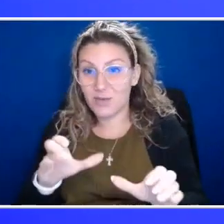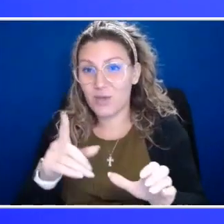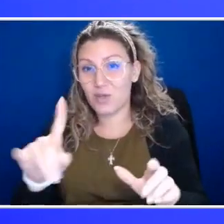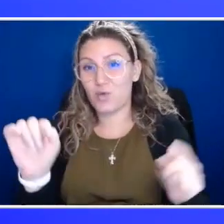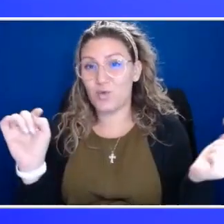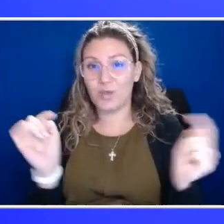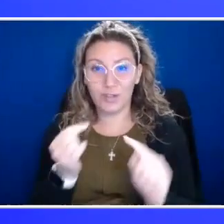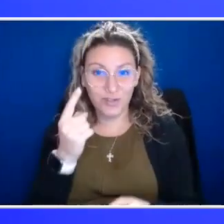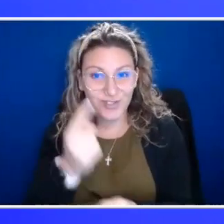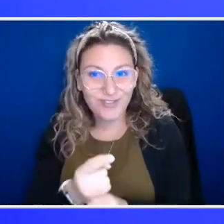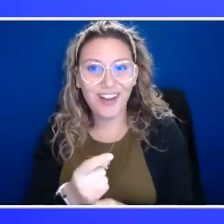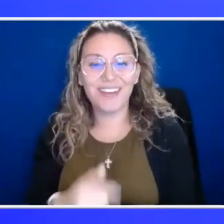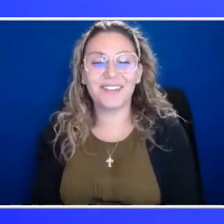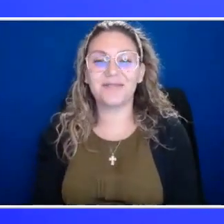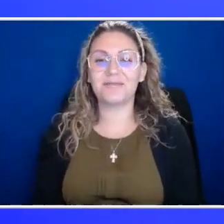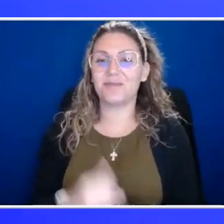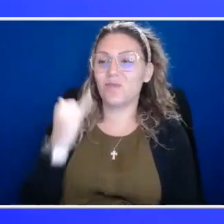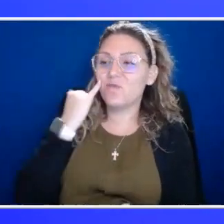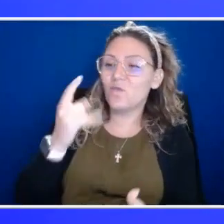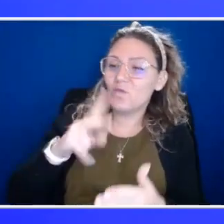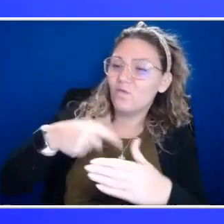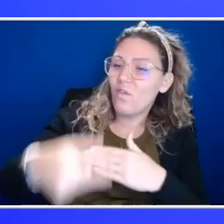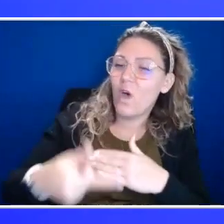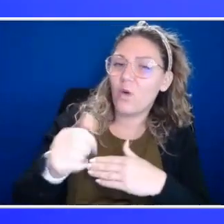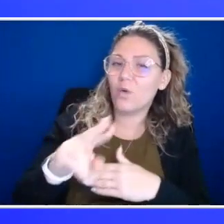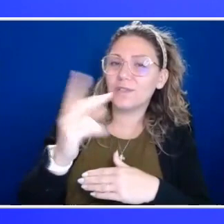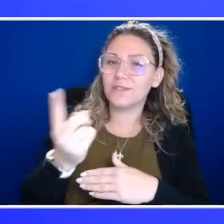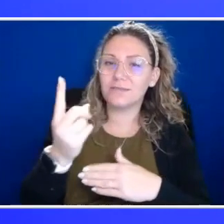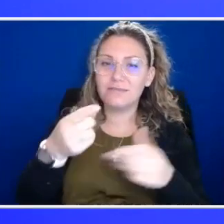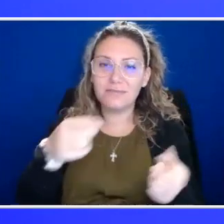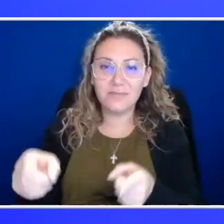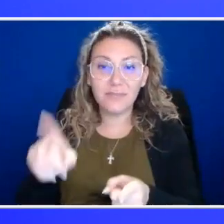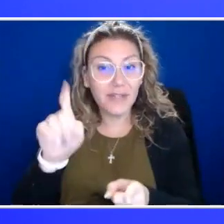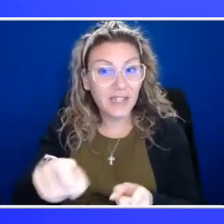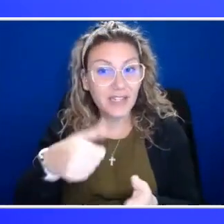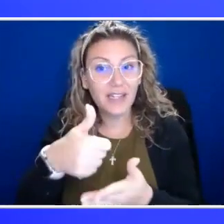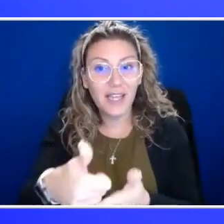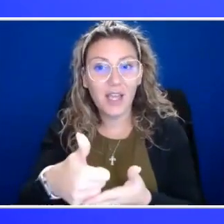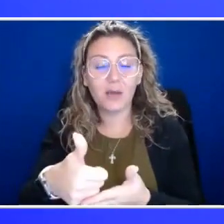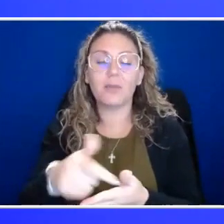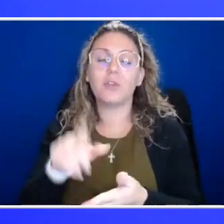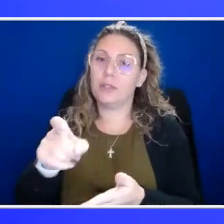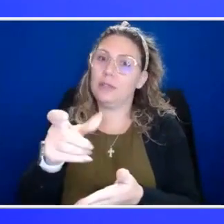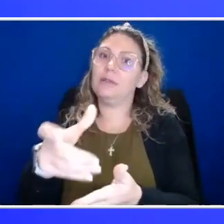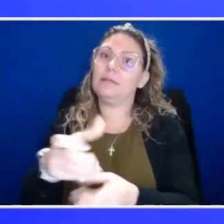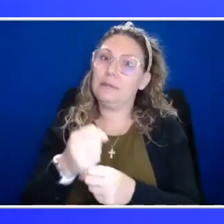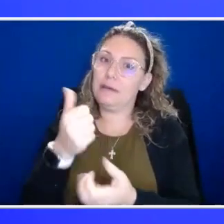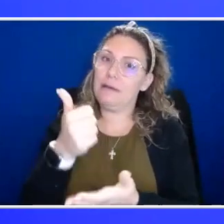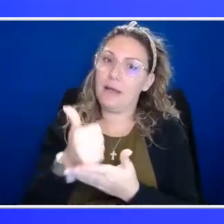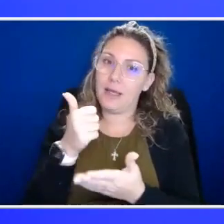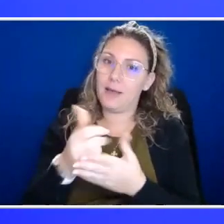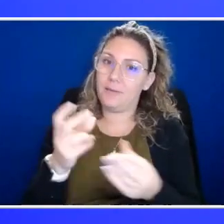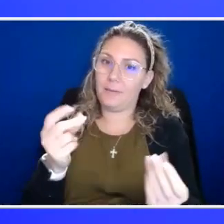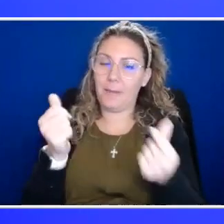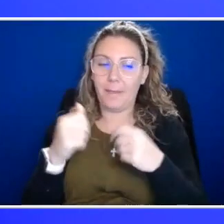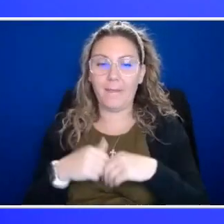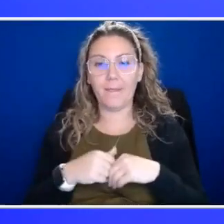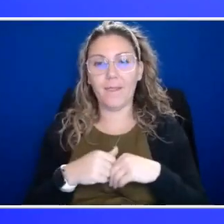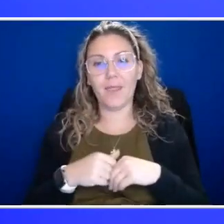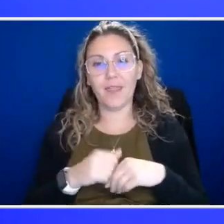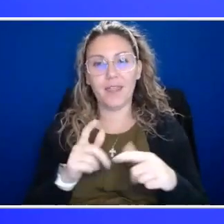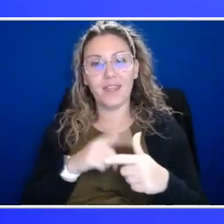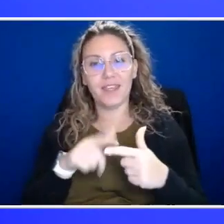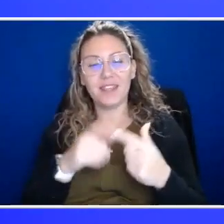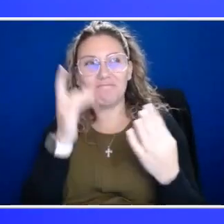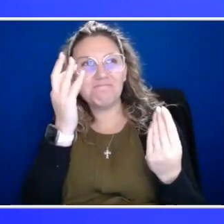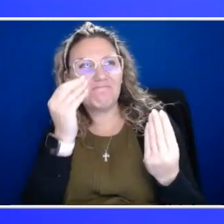And so if you fall or if something happens and you need help, I want you to be able to get help quickly. And then it's thinking about what are the ways